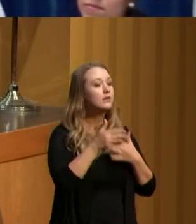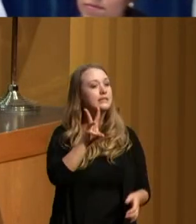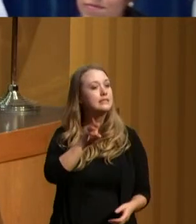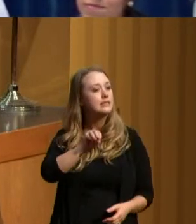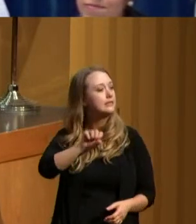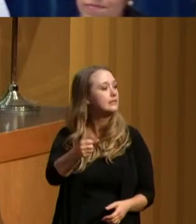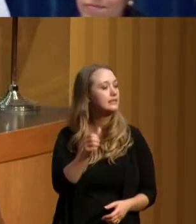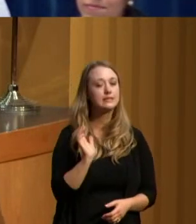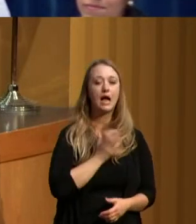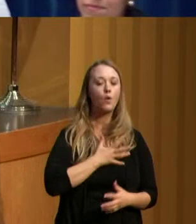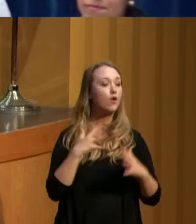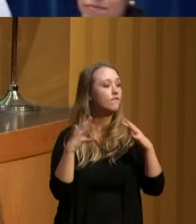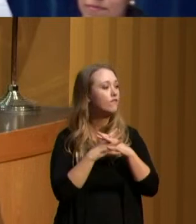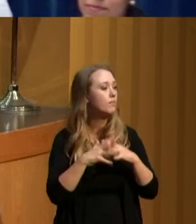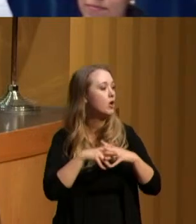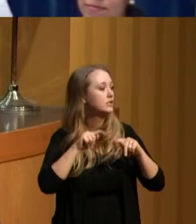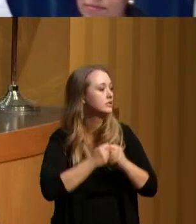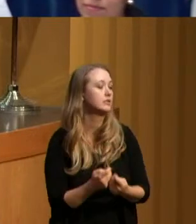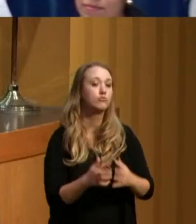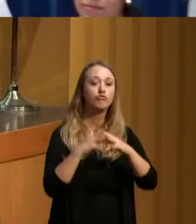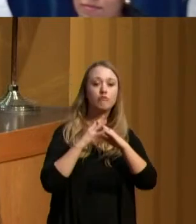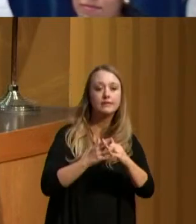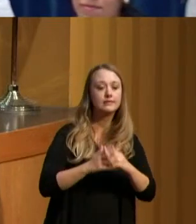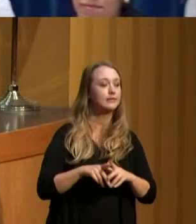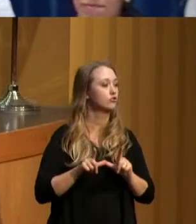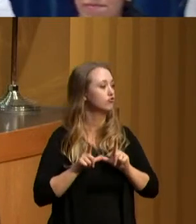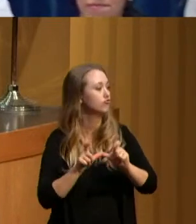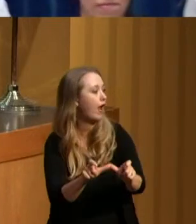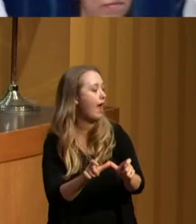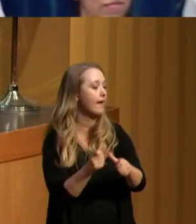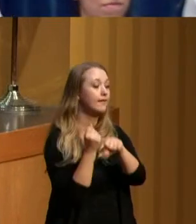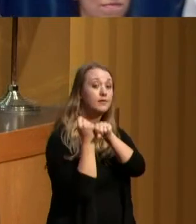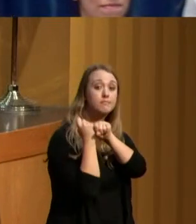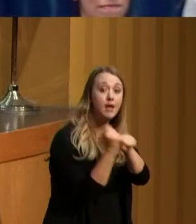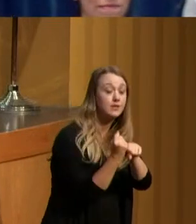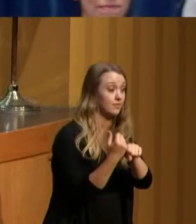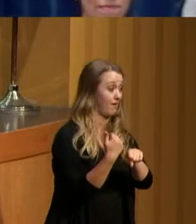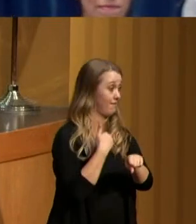and track in that same era, baseball, who've won 3 national